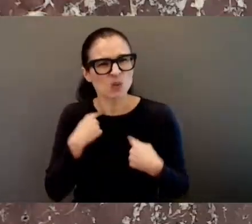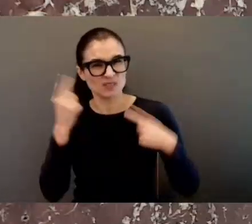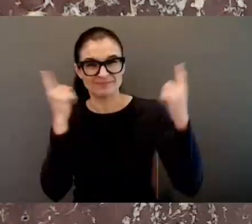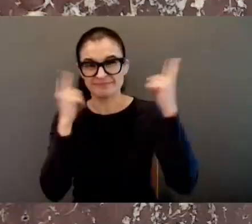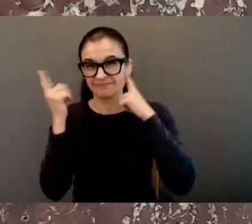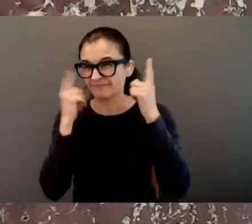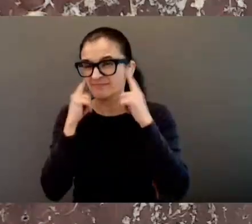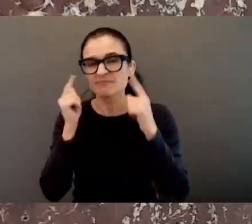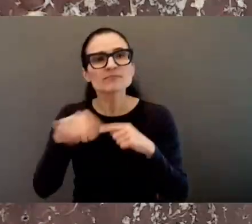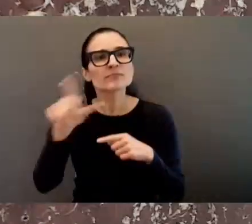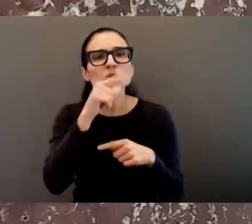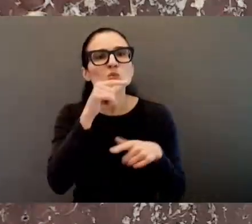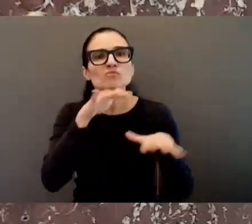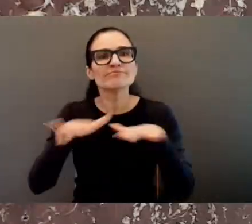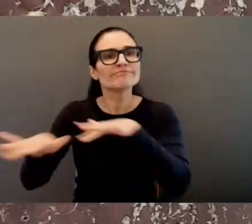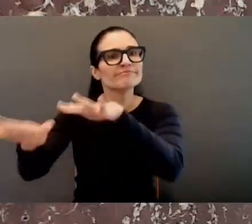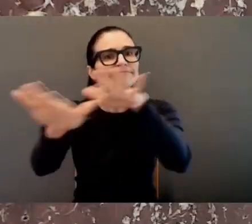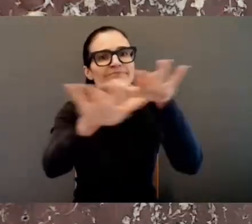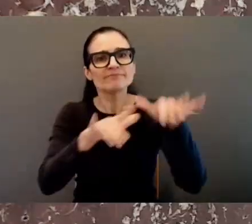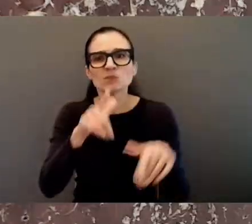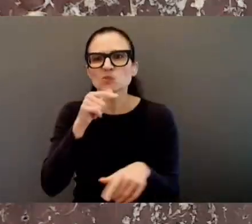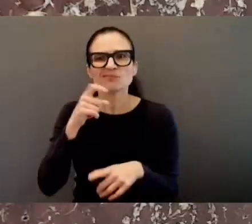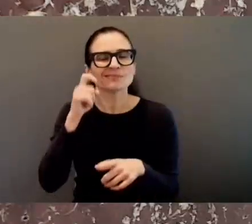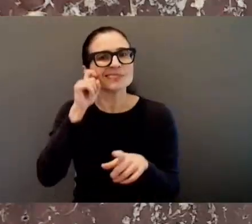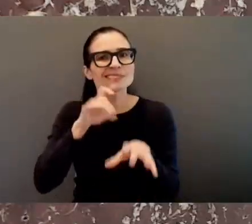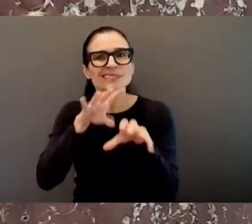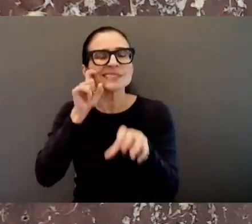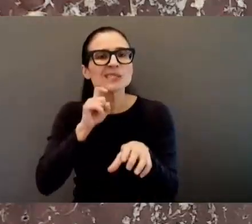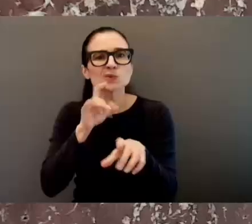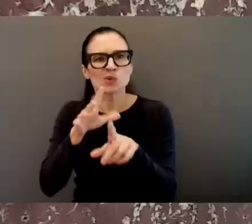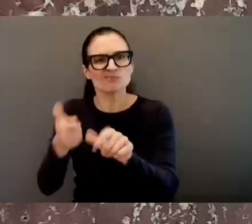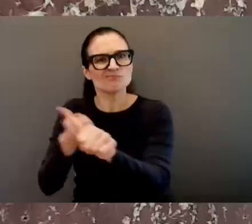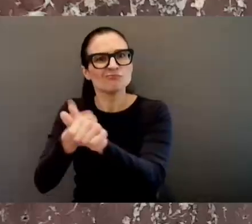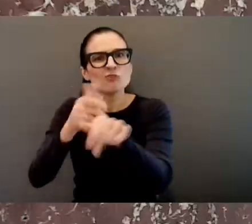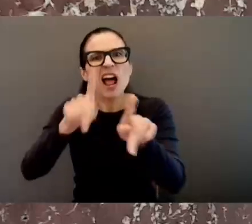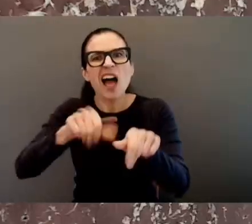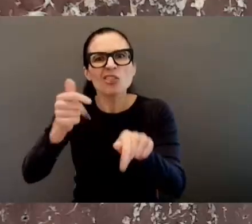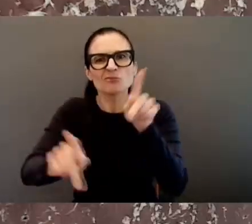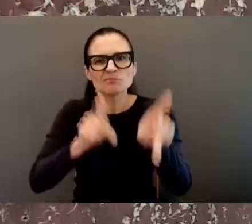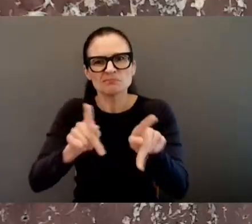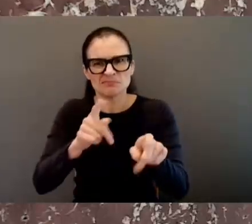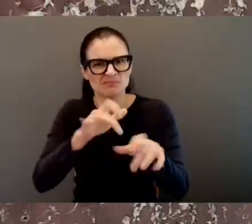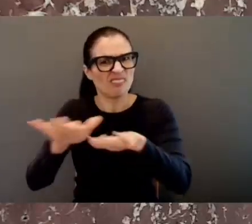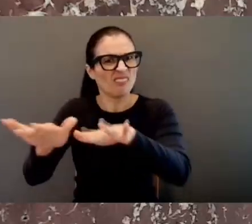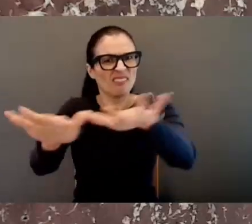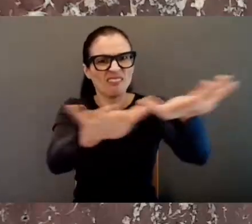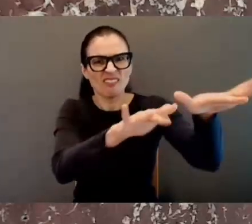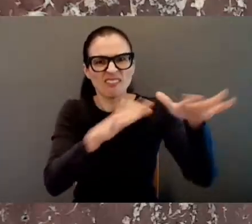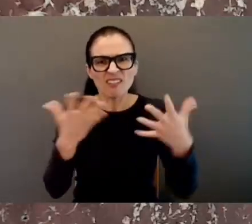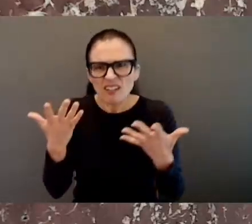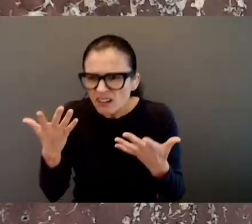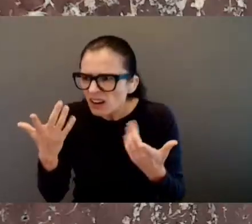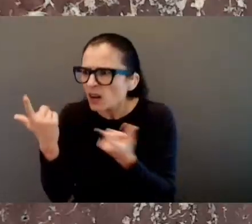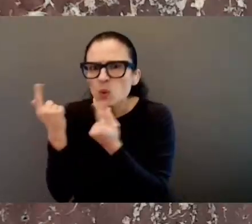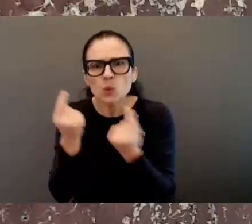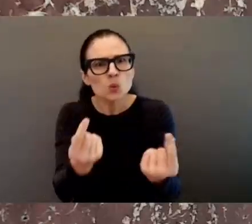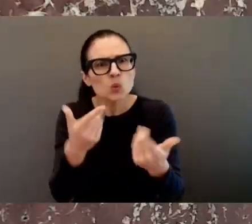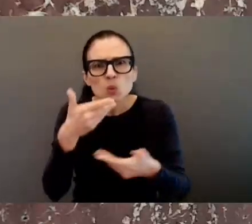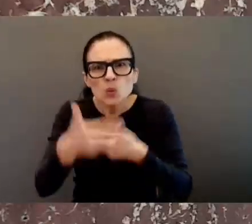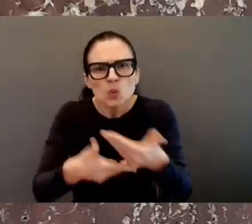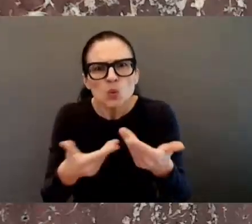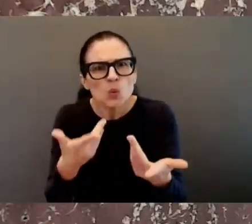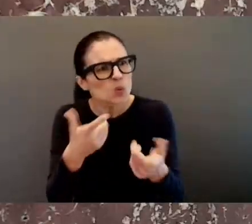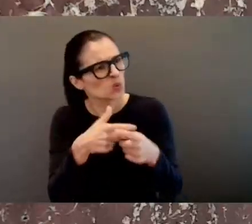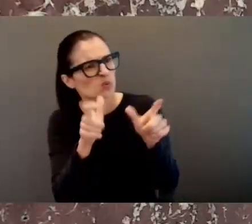reporting a 26% surge in crime, while the public safety minister says they're doing everything they can do to try to keep communities